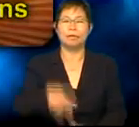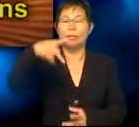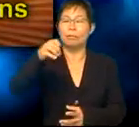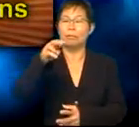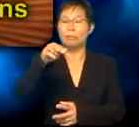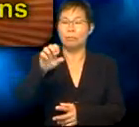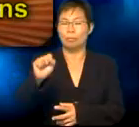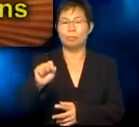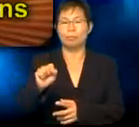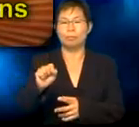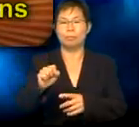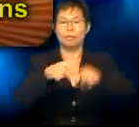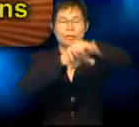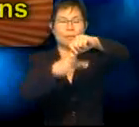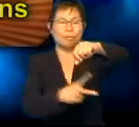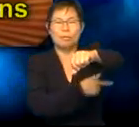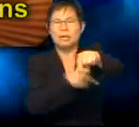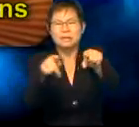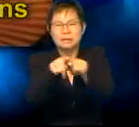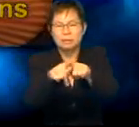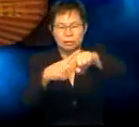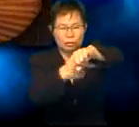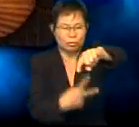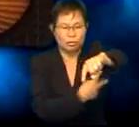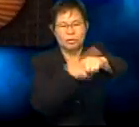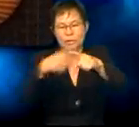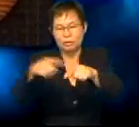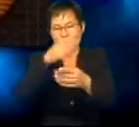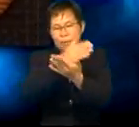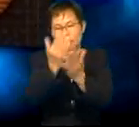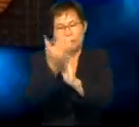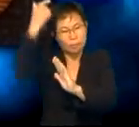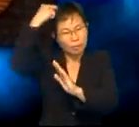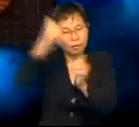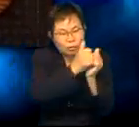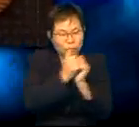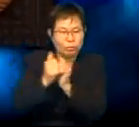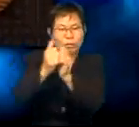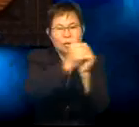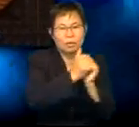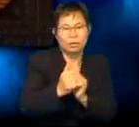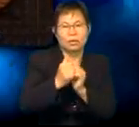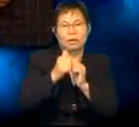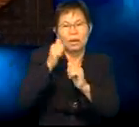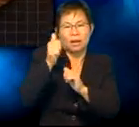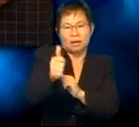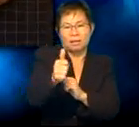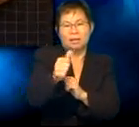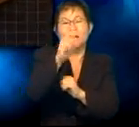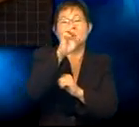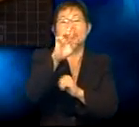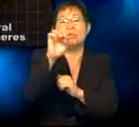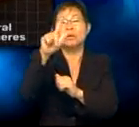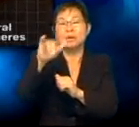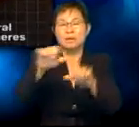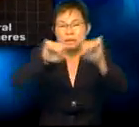Your pons is a bridge-like structure. It connects different parts of your brain together. It serves as a relay station